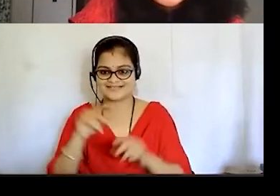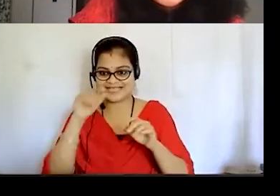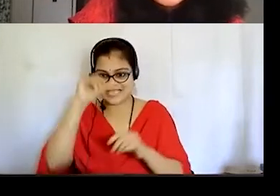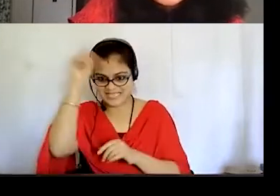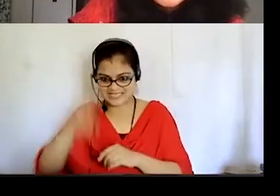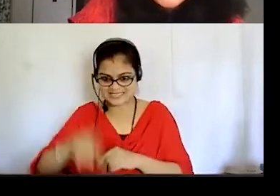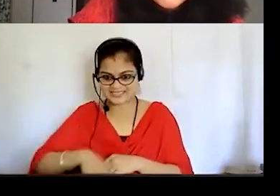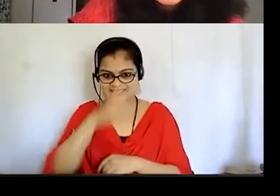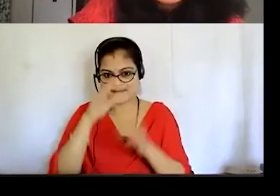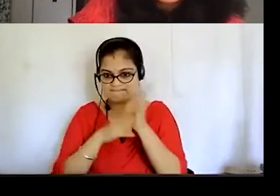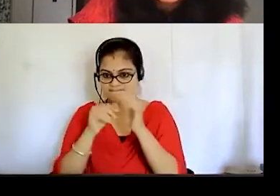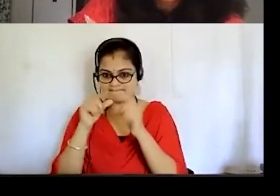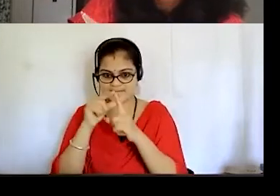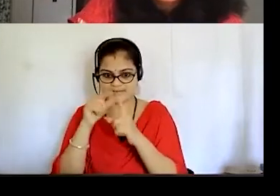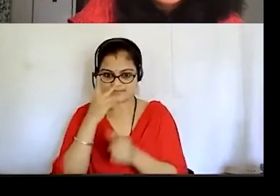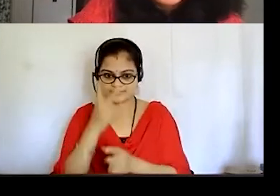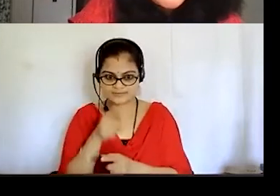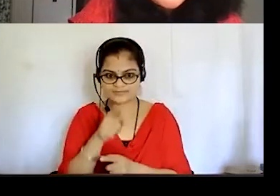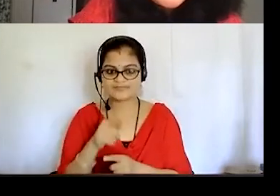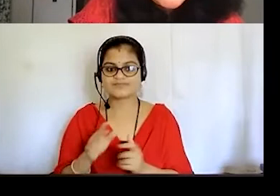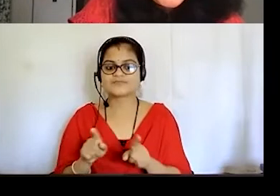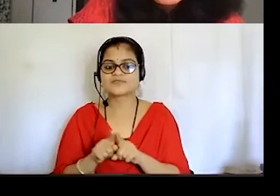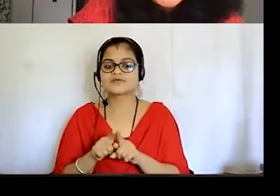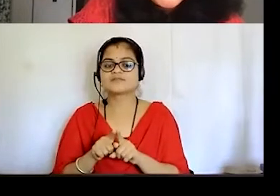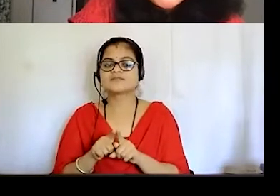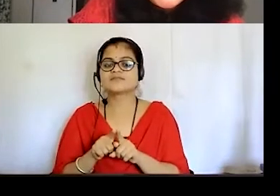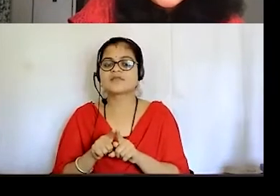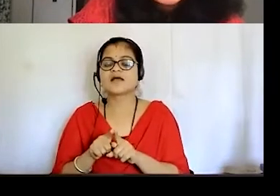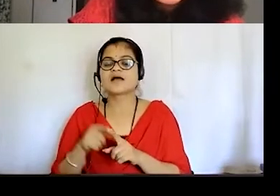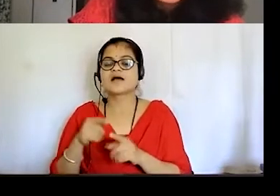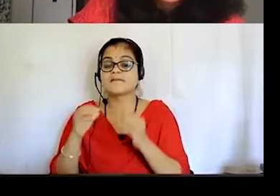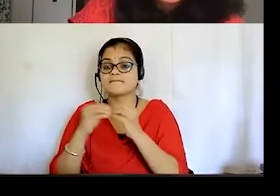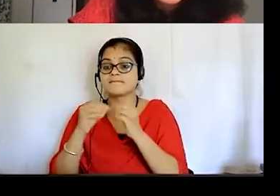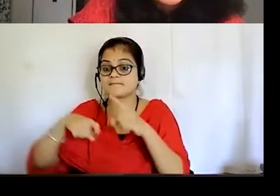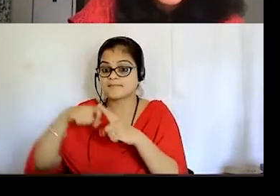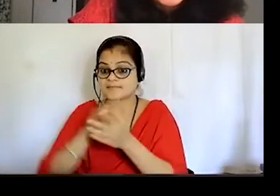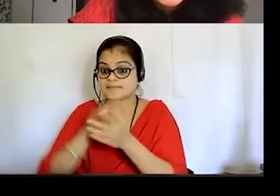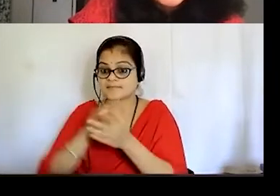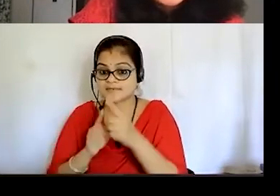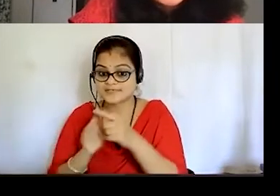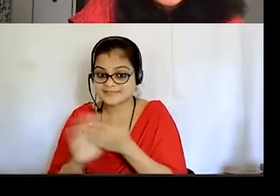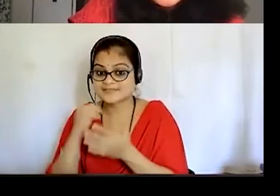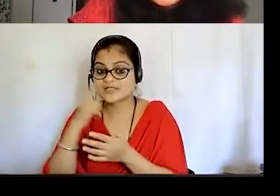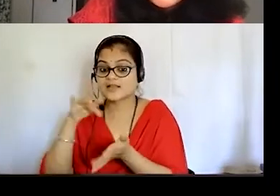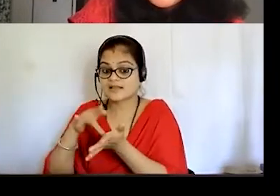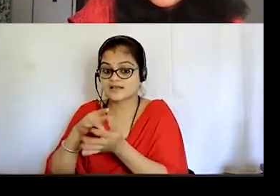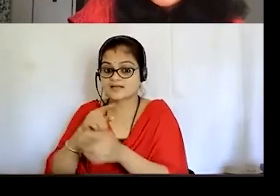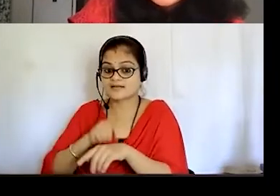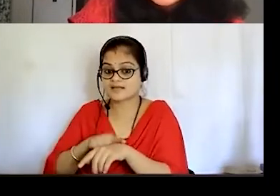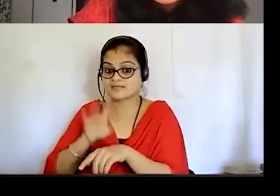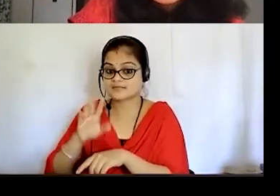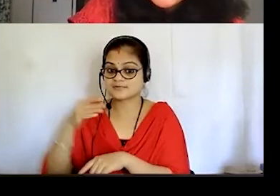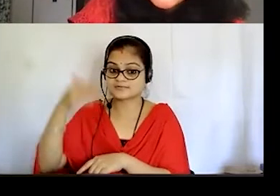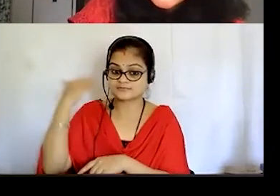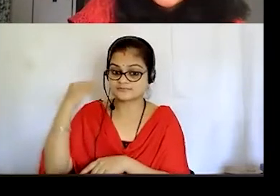slide, this corresponds to the Bhakti period between the 8th and the 17th century. One probably